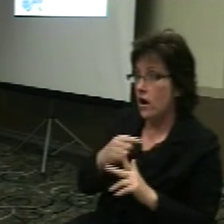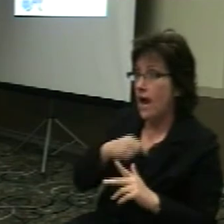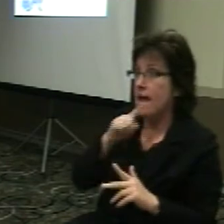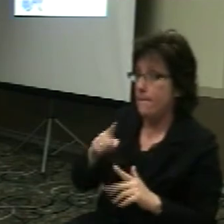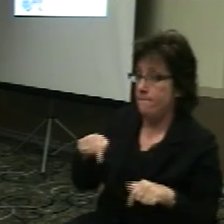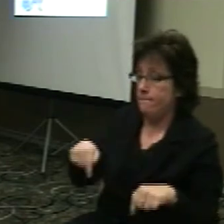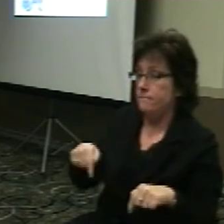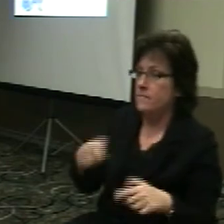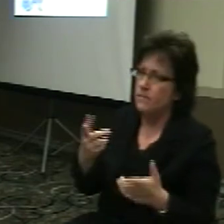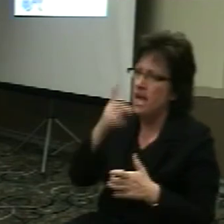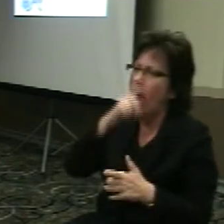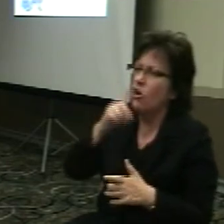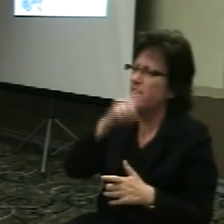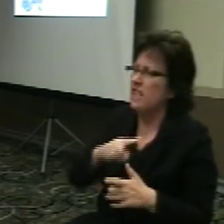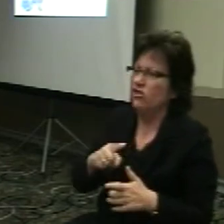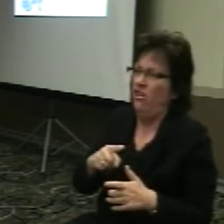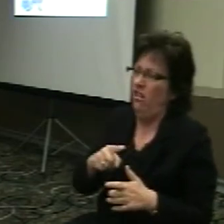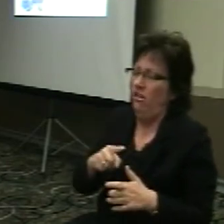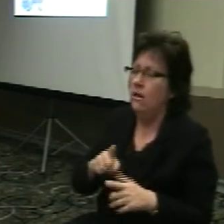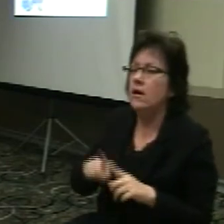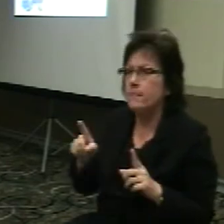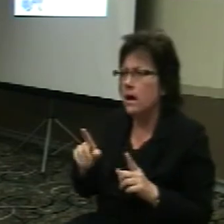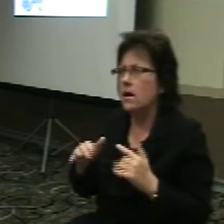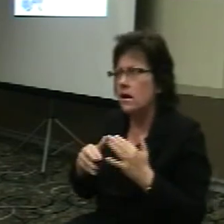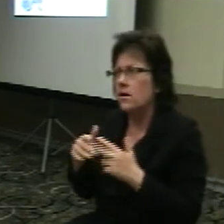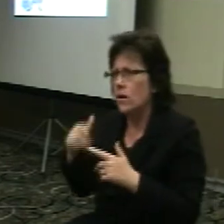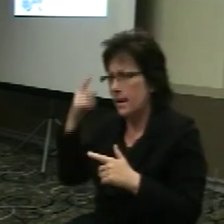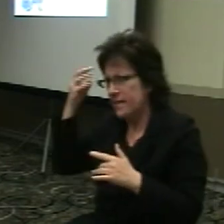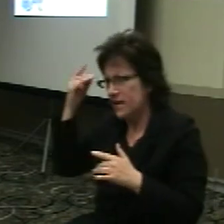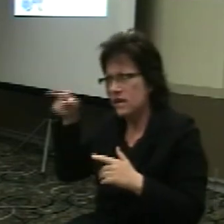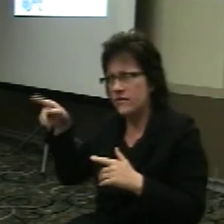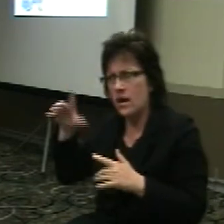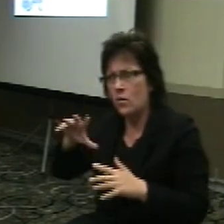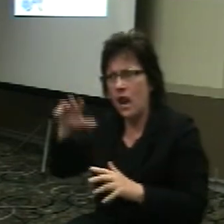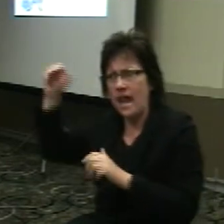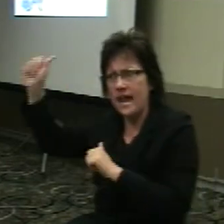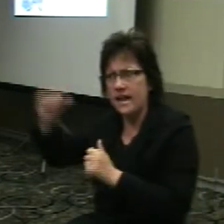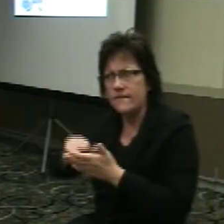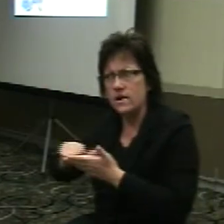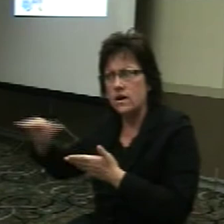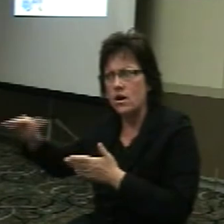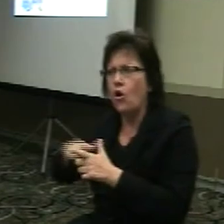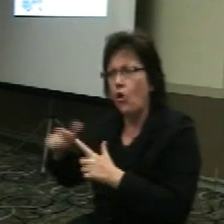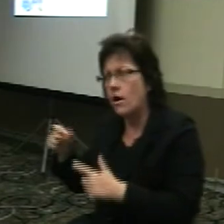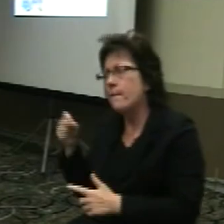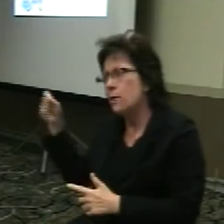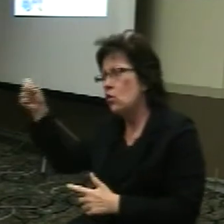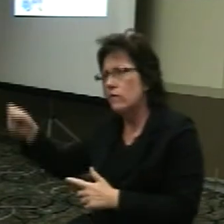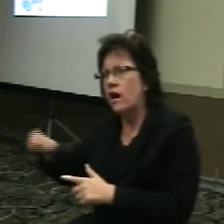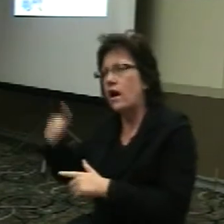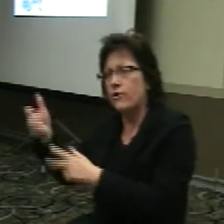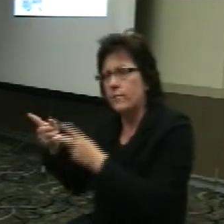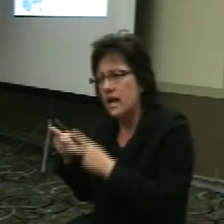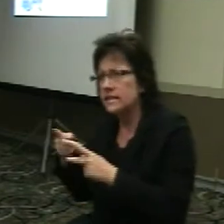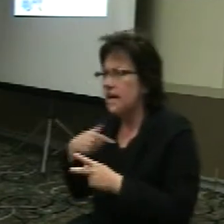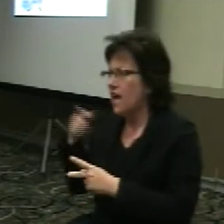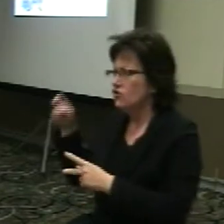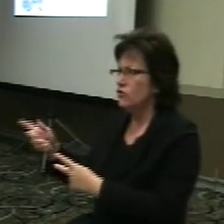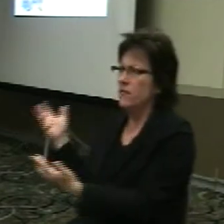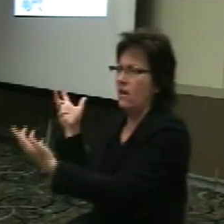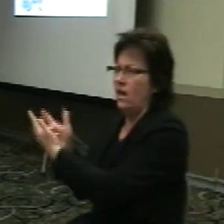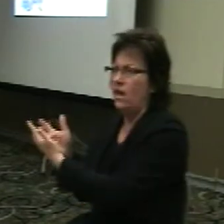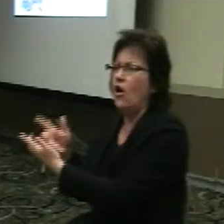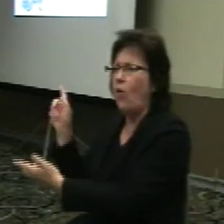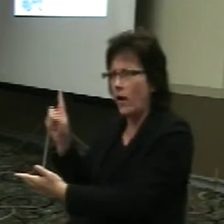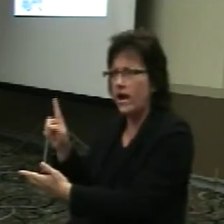and it may be very artificial, but by the time I'm thinking about that kid leaving or being moved, I should be pretty close to the ecology that